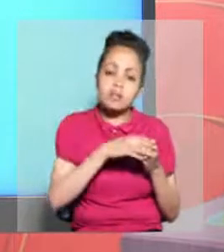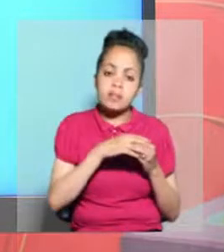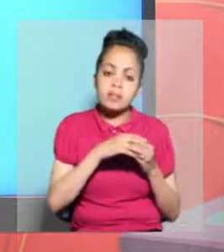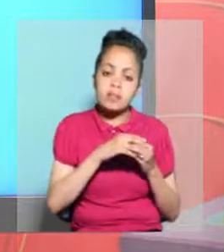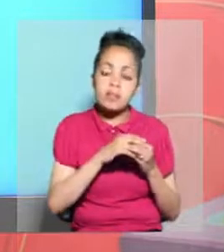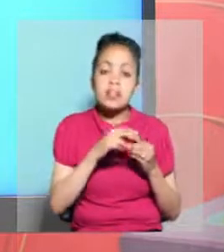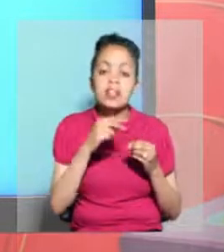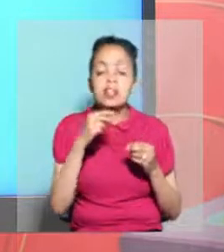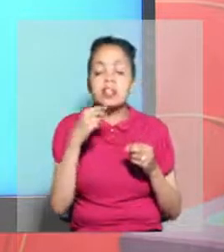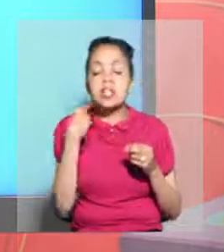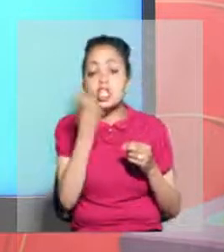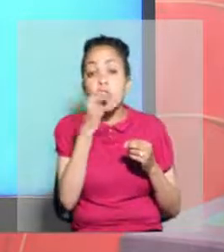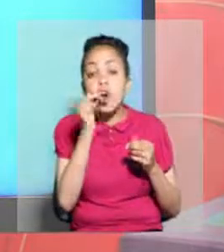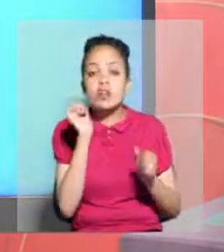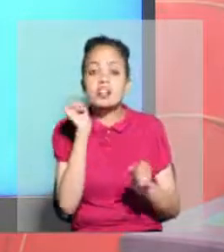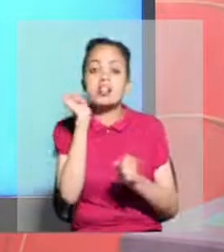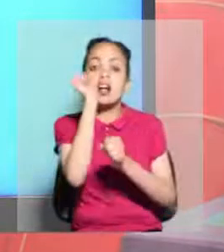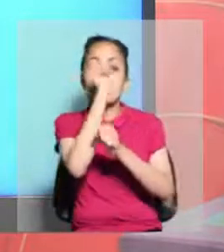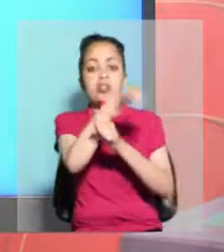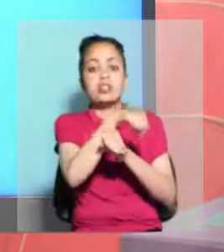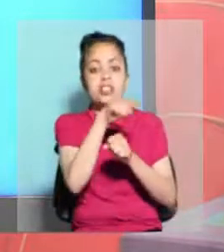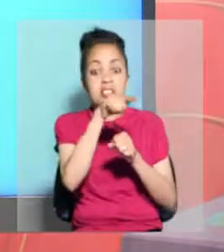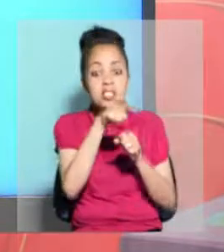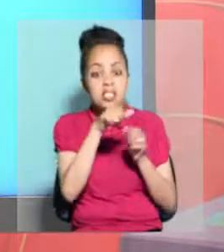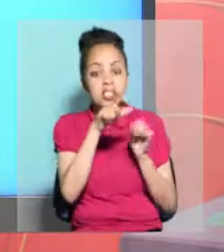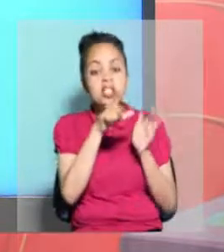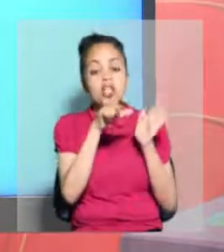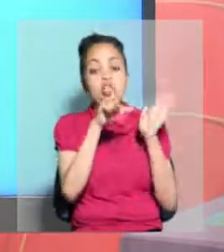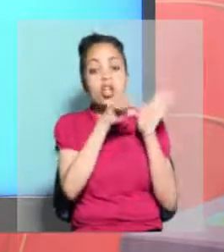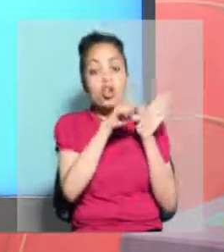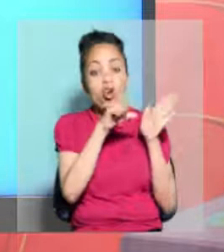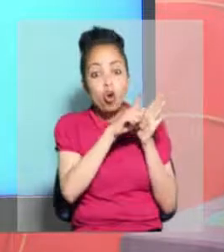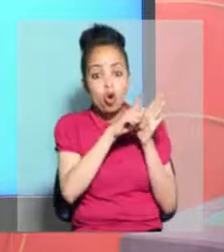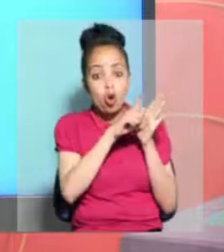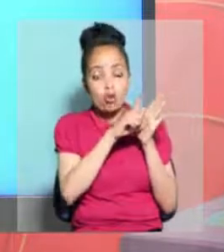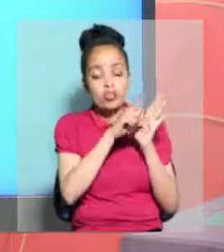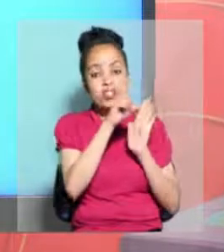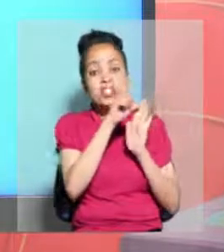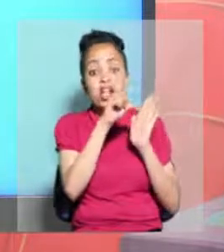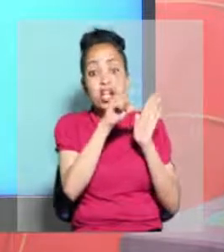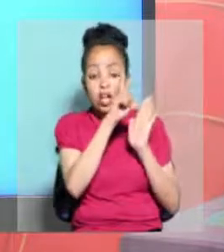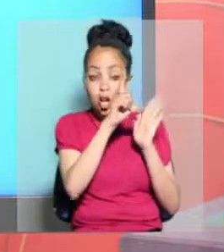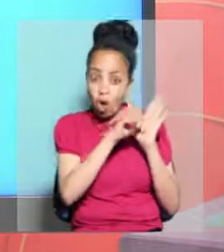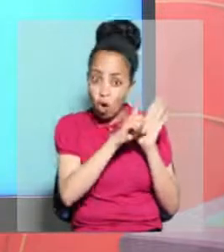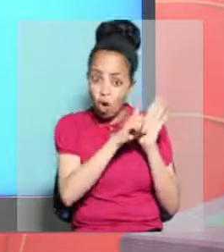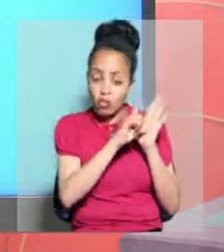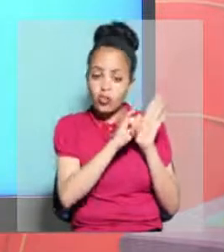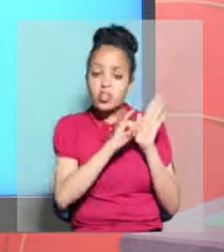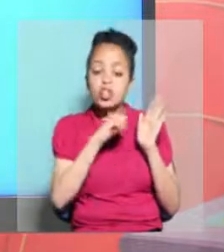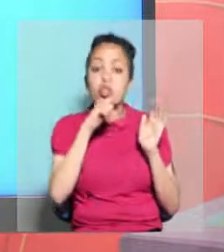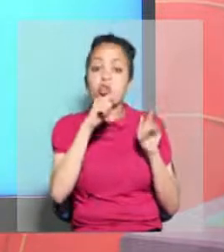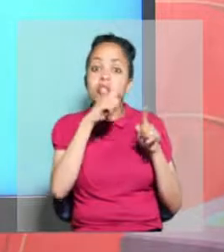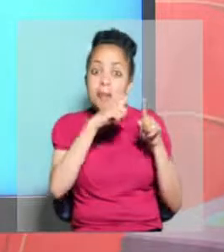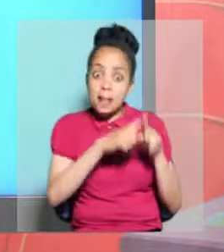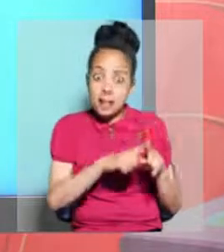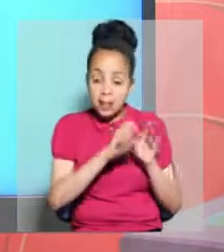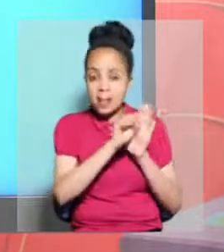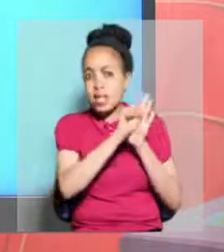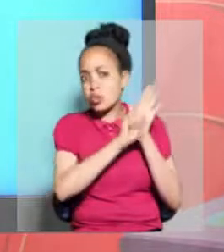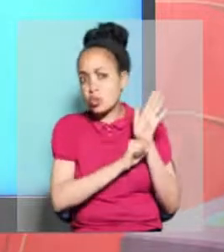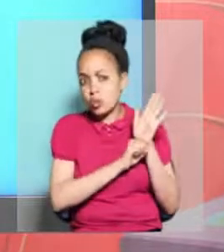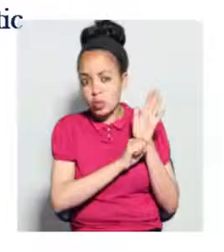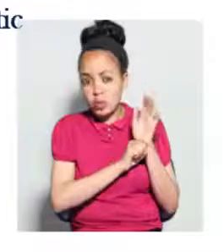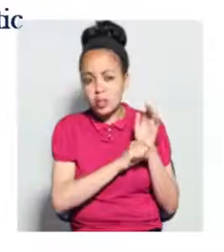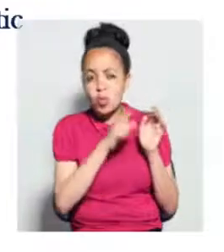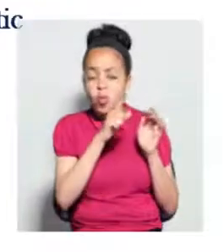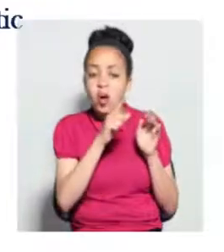This law is considered as the second law of Mendel, which we call law of independent assortment. One gene